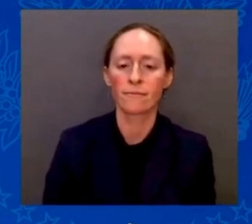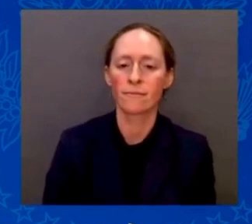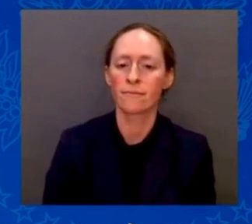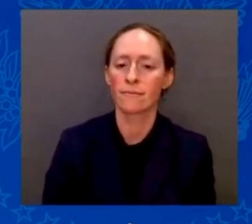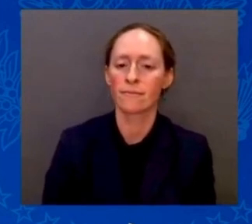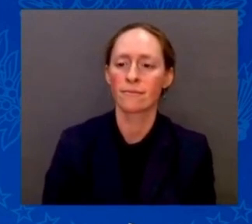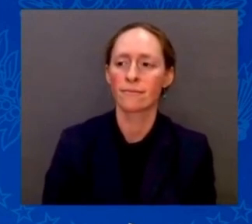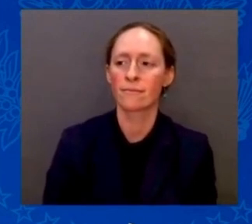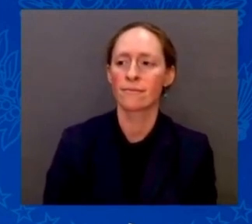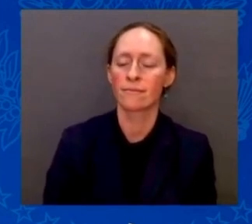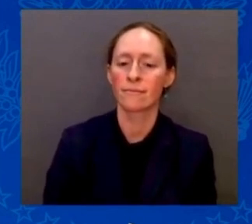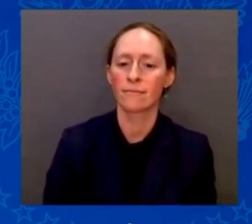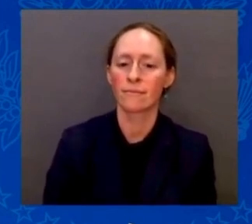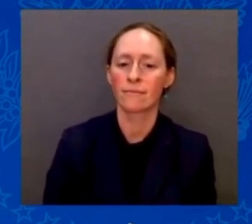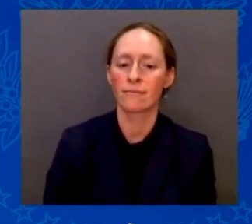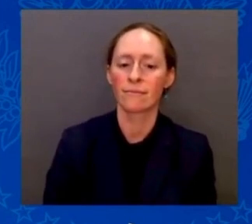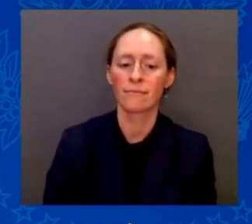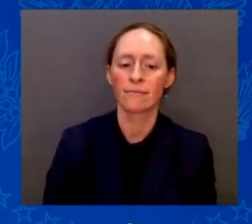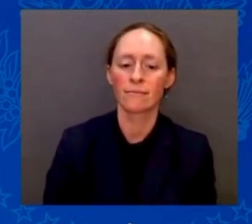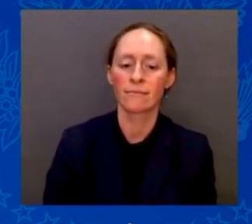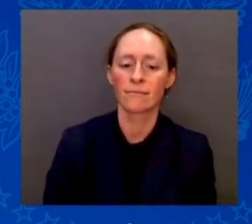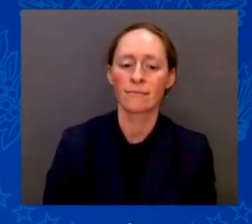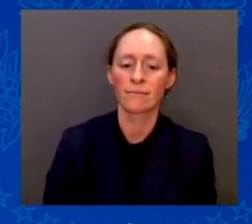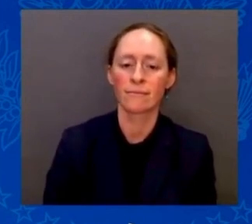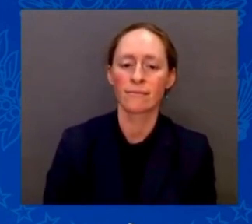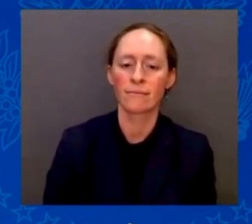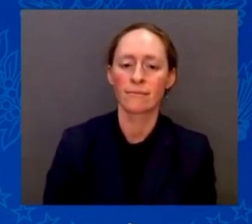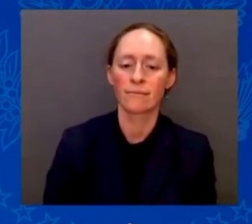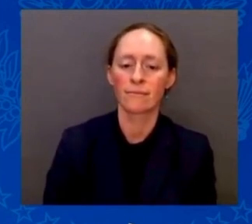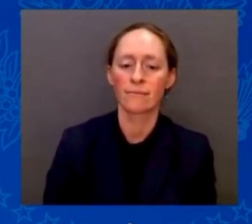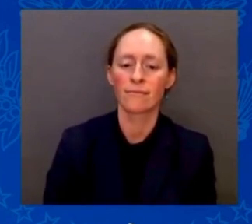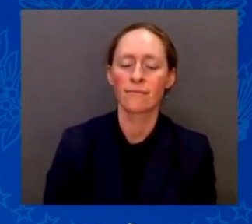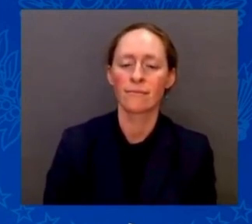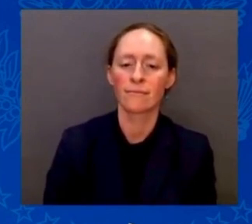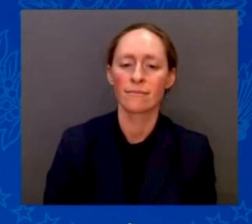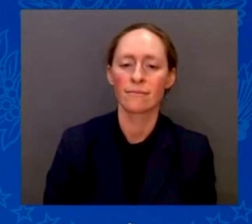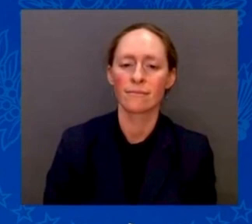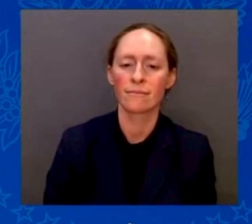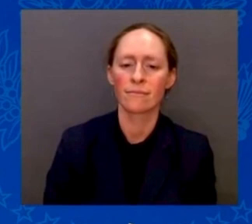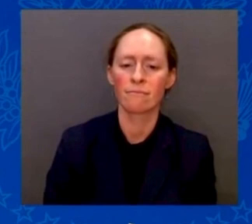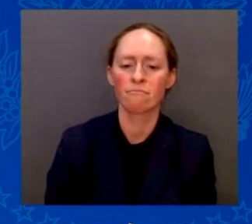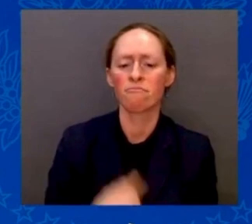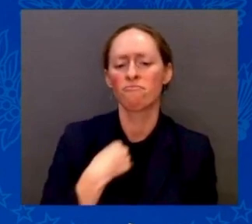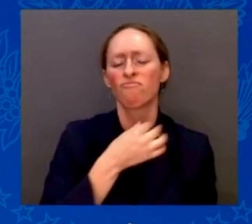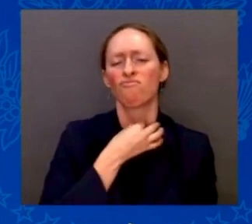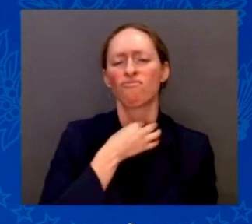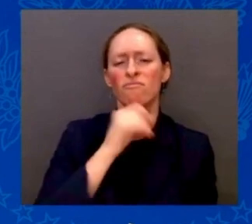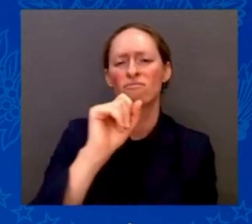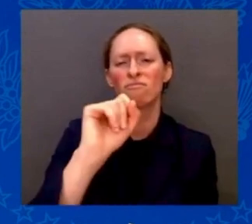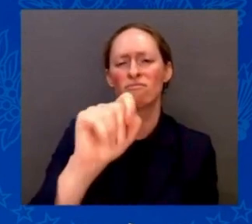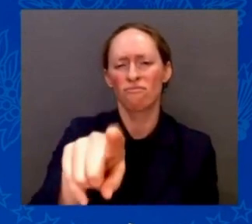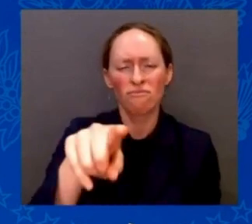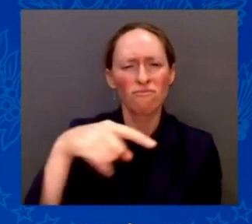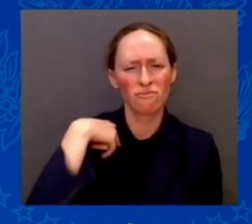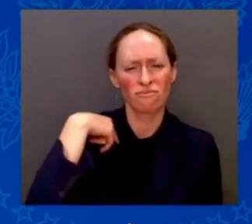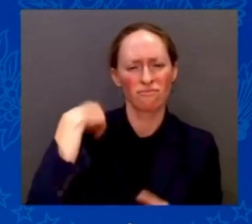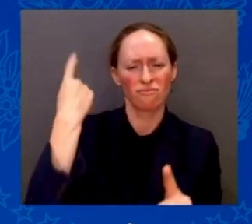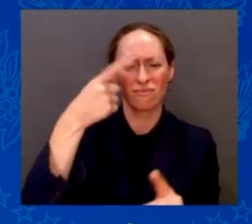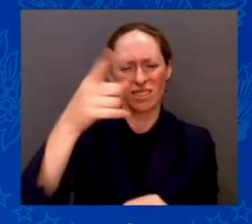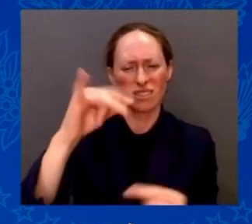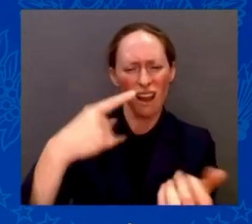Mr. President, I have a question for you about, we talked a lot about power lines and having stronger poles. I was